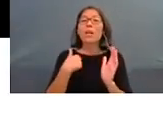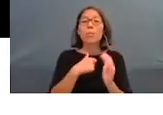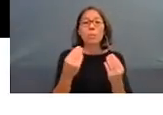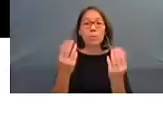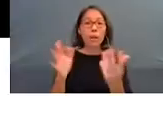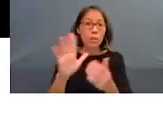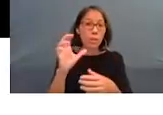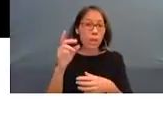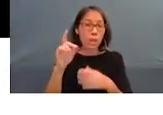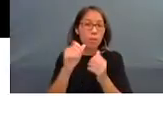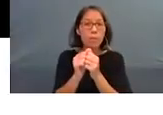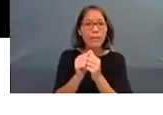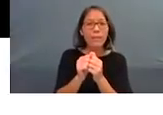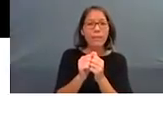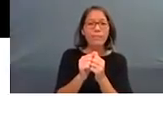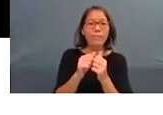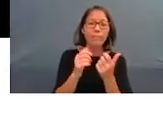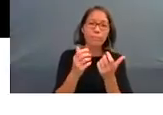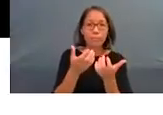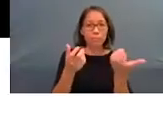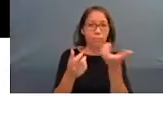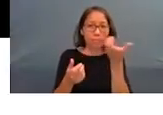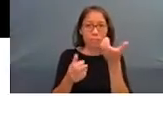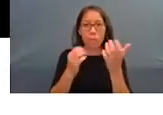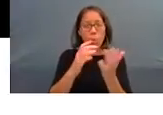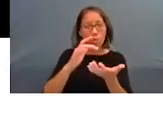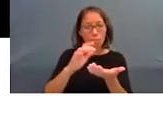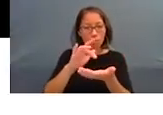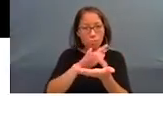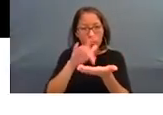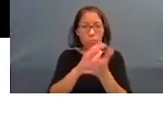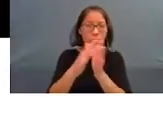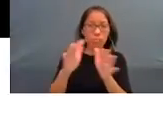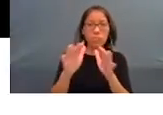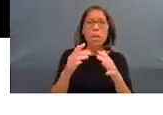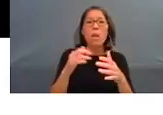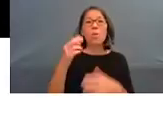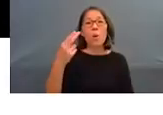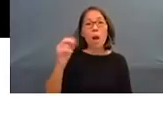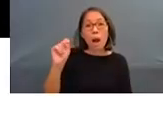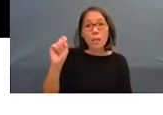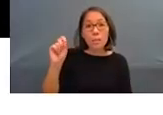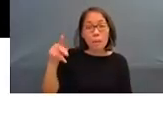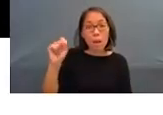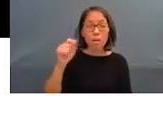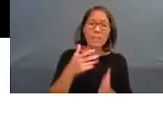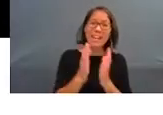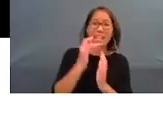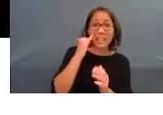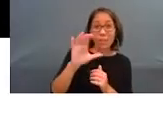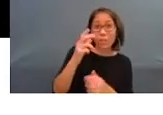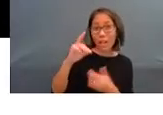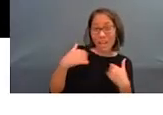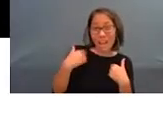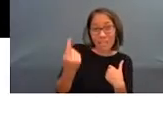devices or hotspots. We ask for safety purposes that if your child has a device at home that they're able to use,